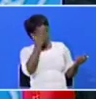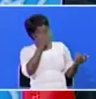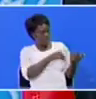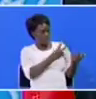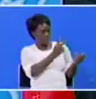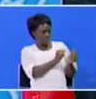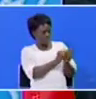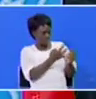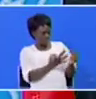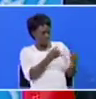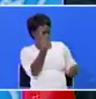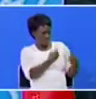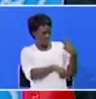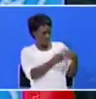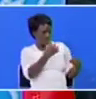2013, we beat them by